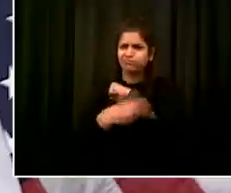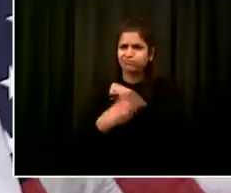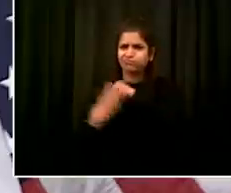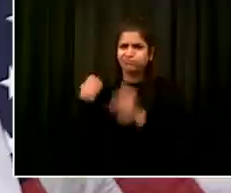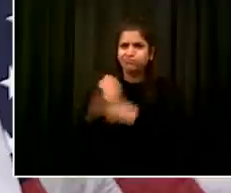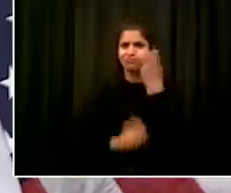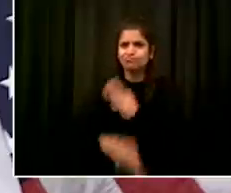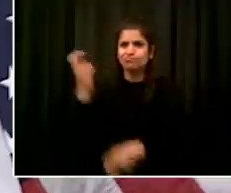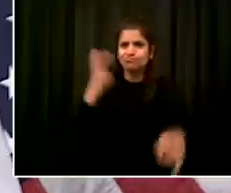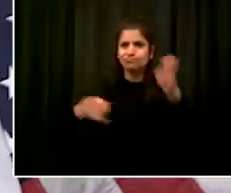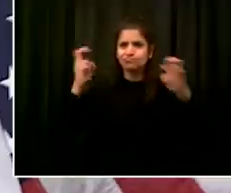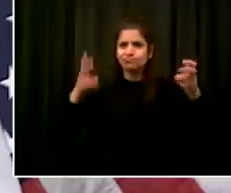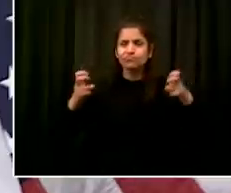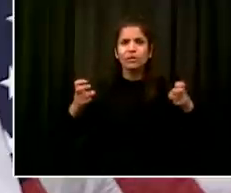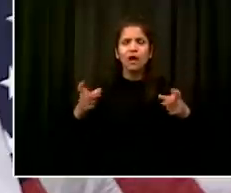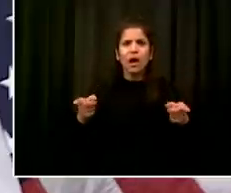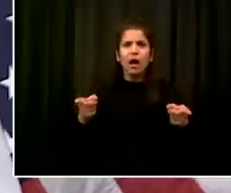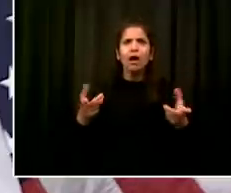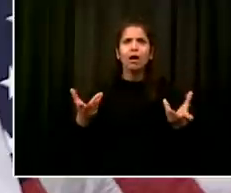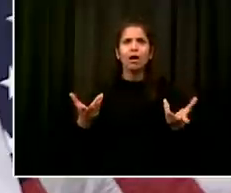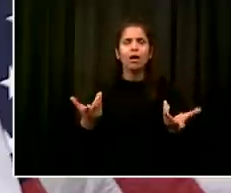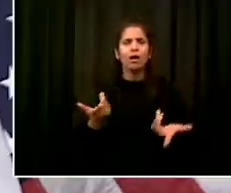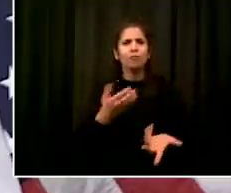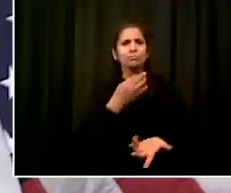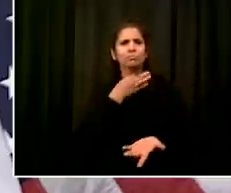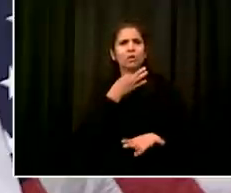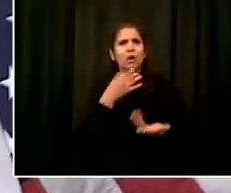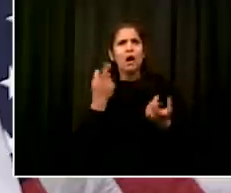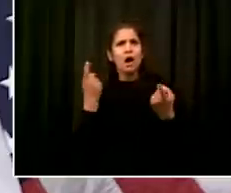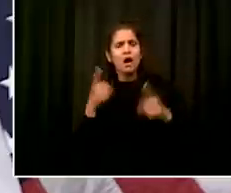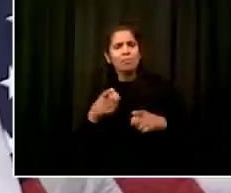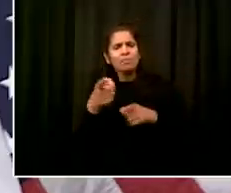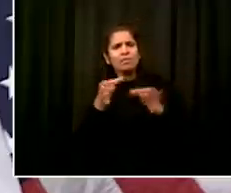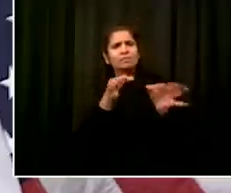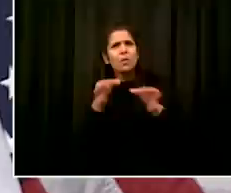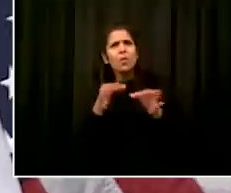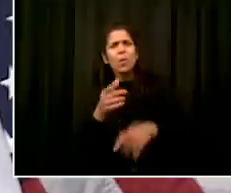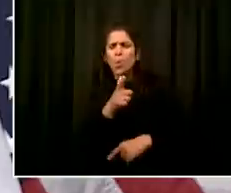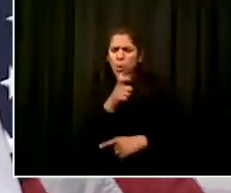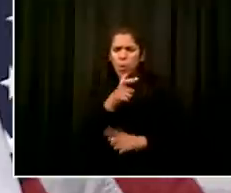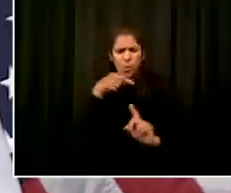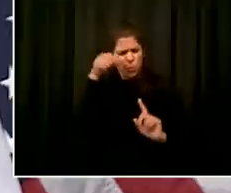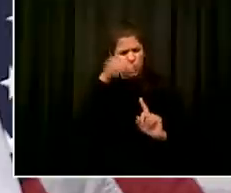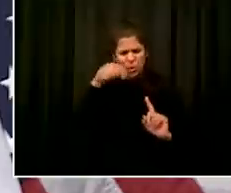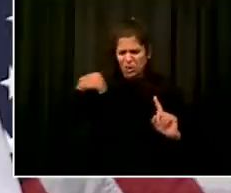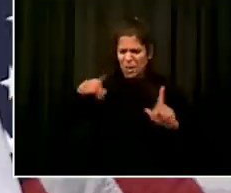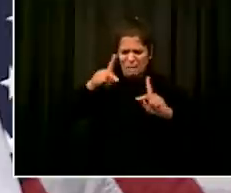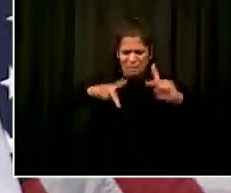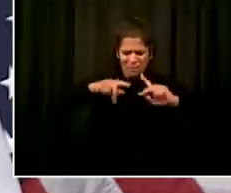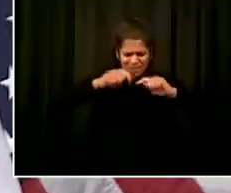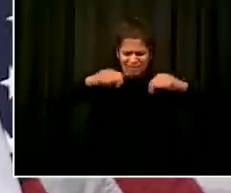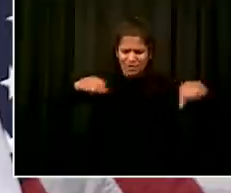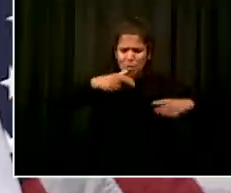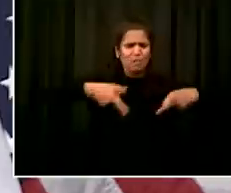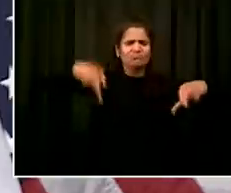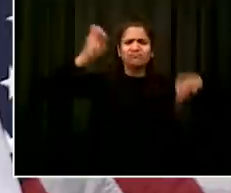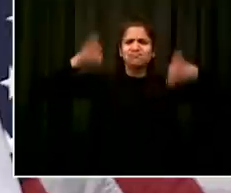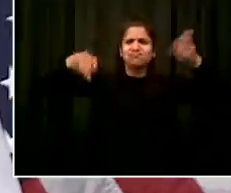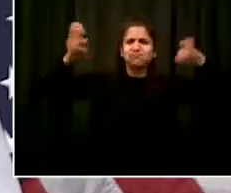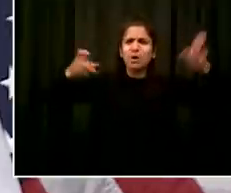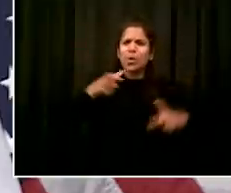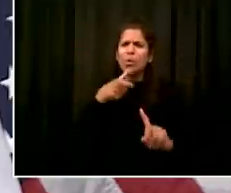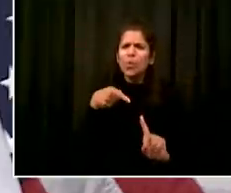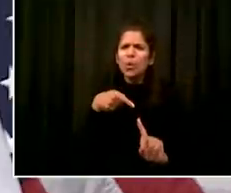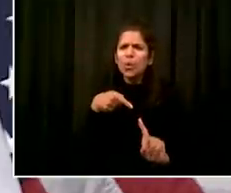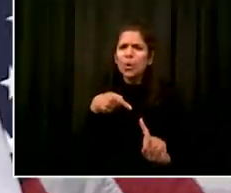about who these people are. A lot of the video shows young men, what appear to be